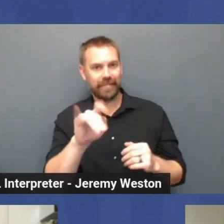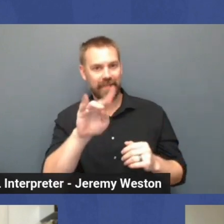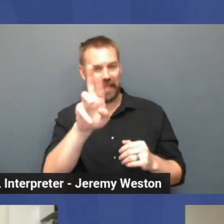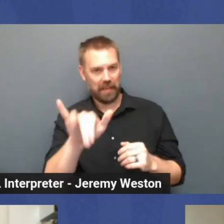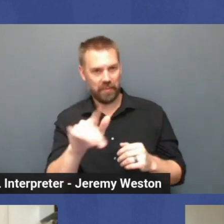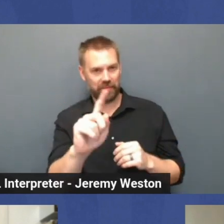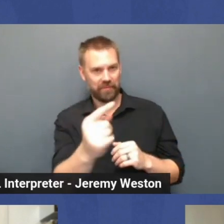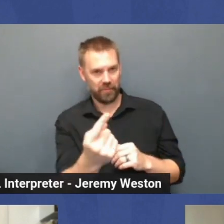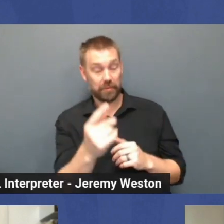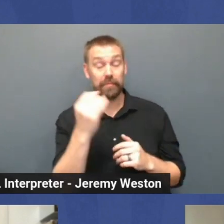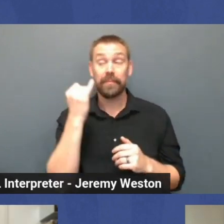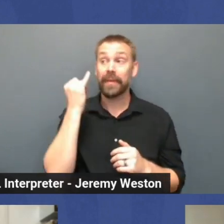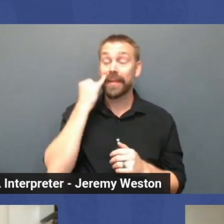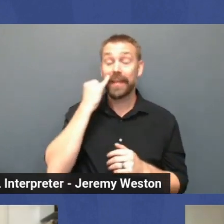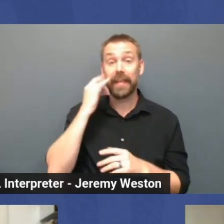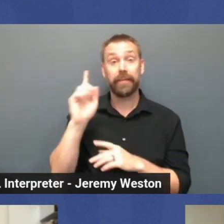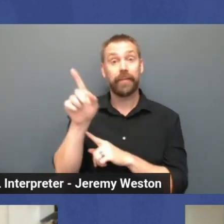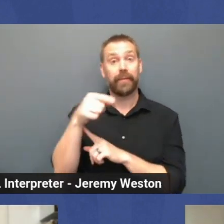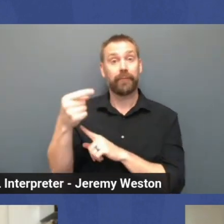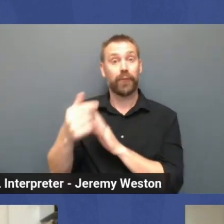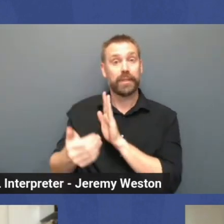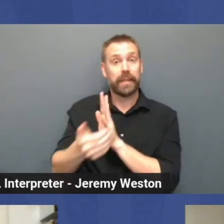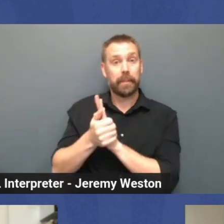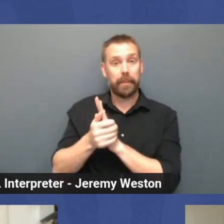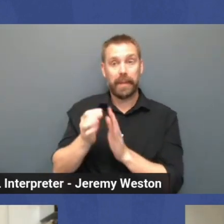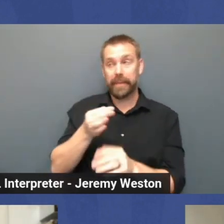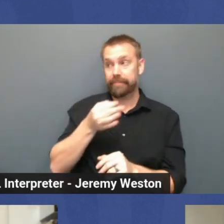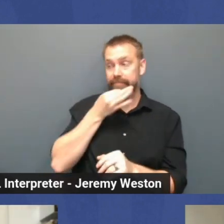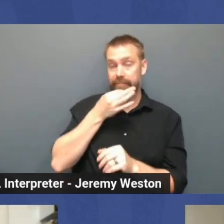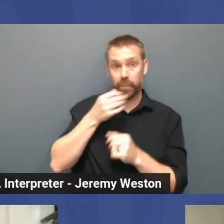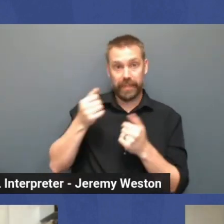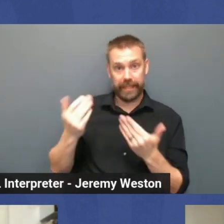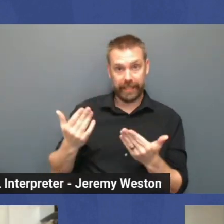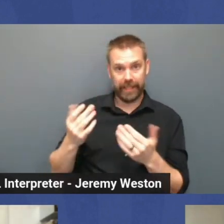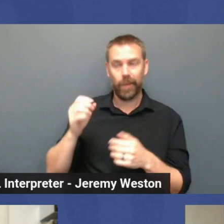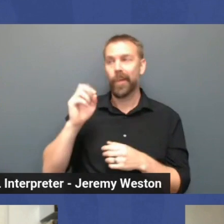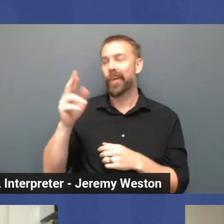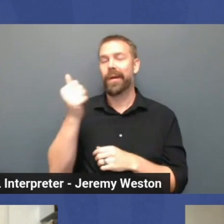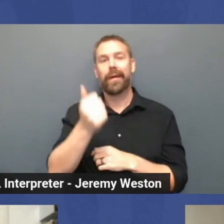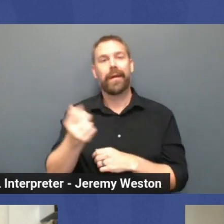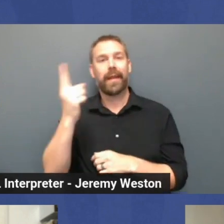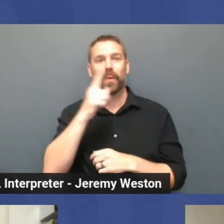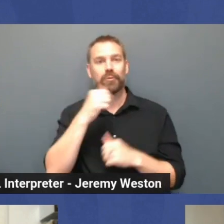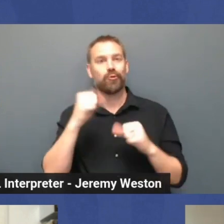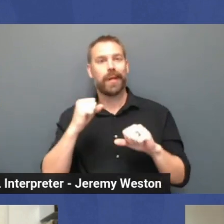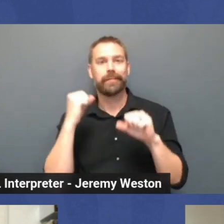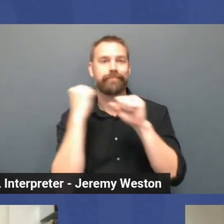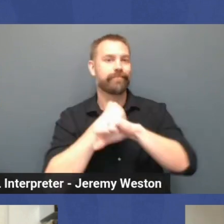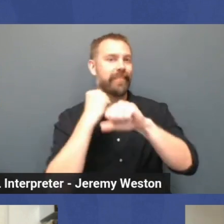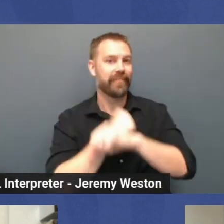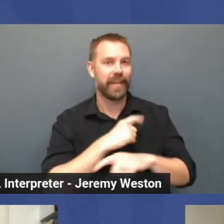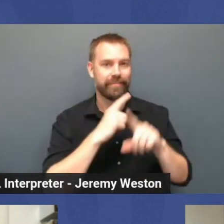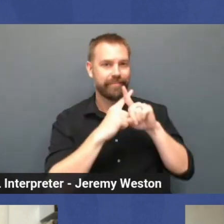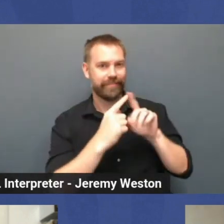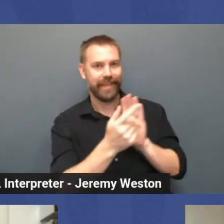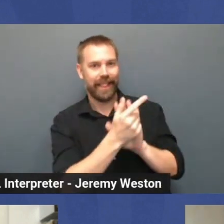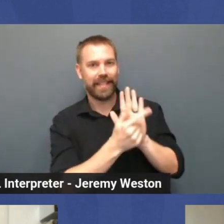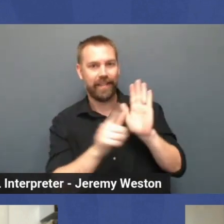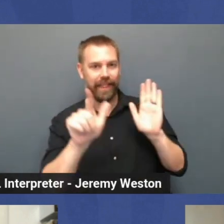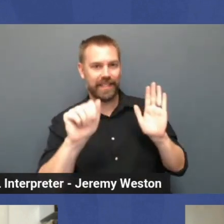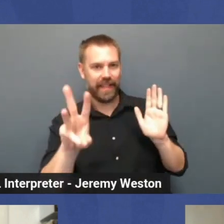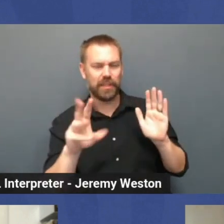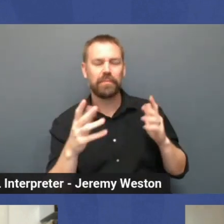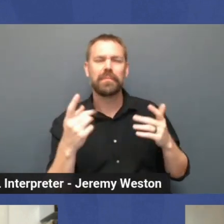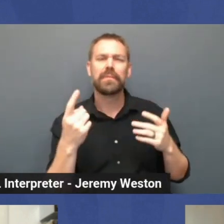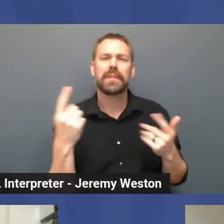First Amendment expert were here or anyone who is fighting censorship legislation were here, what is something that you would like to